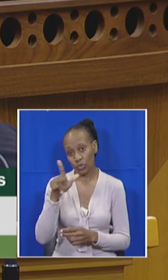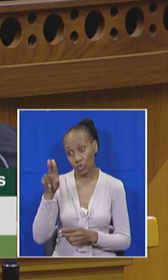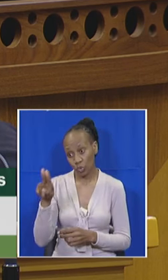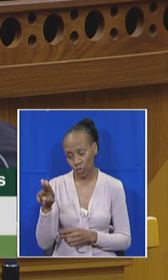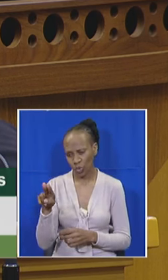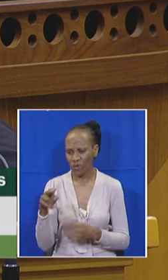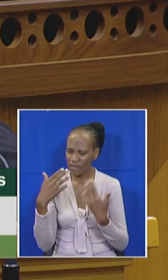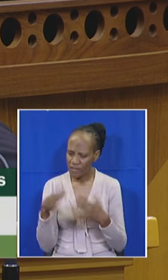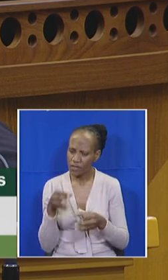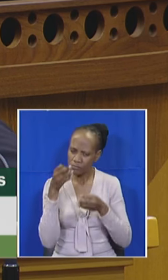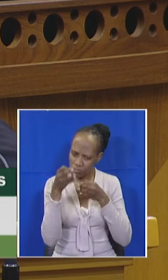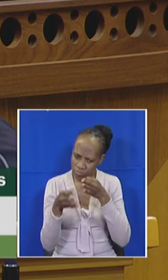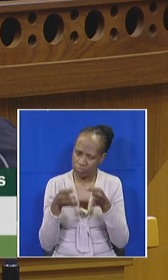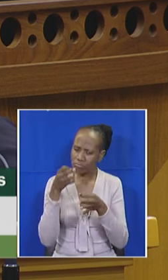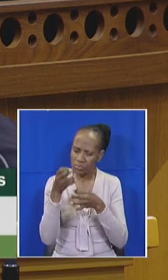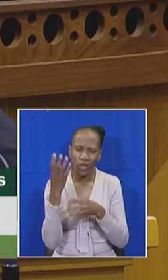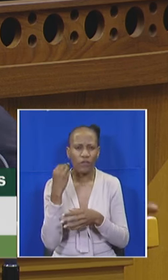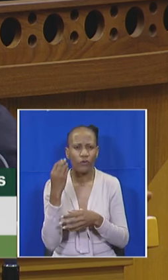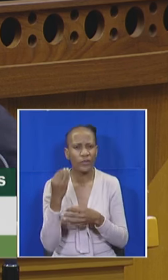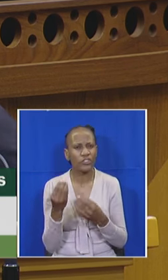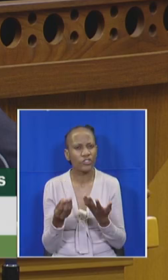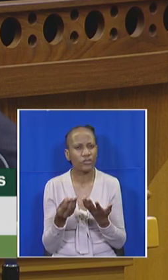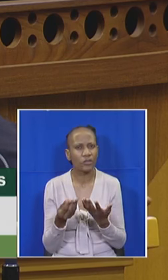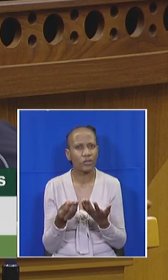provided more information on the